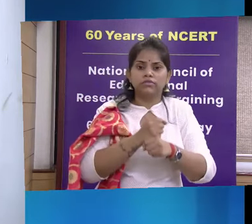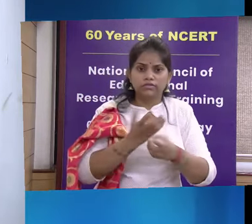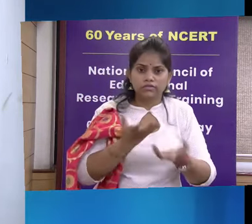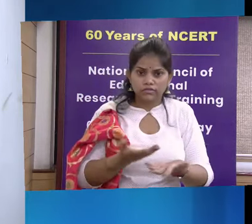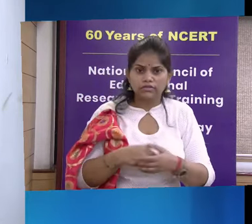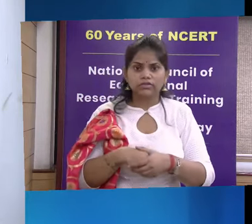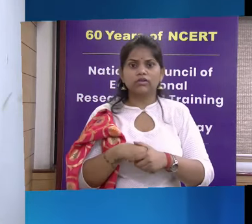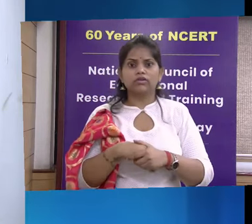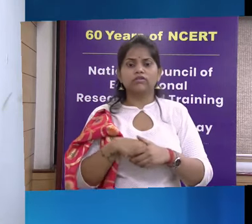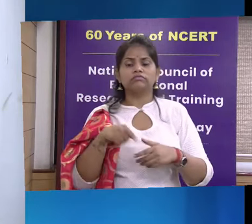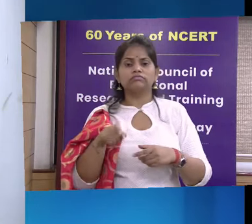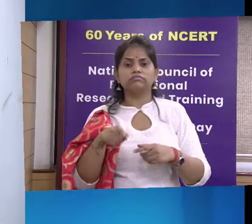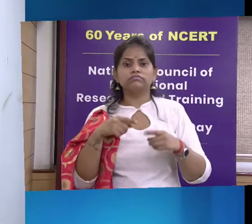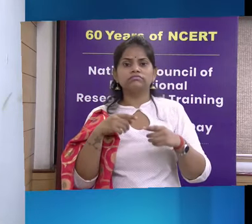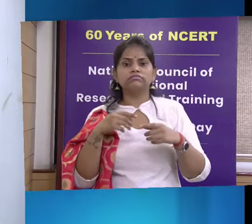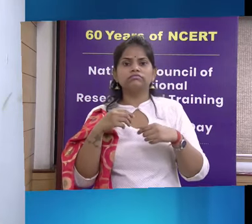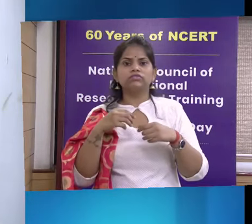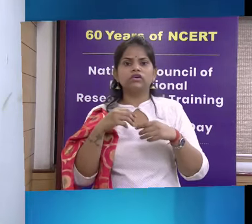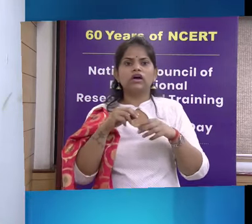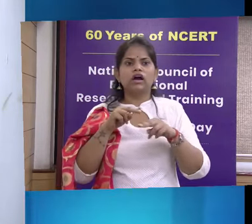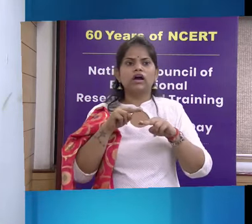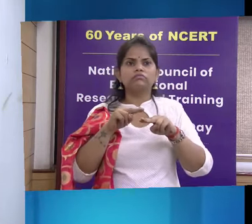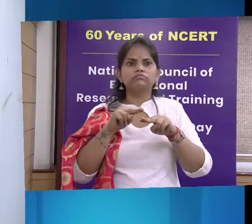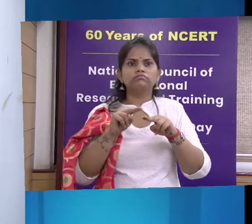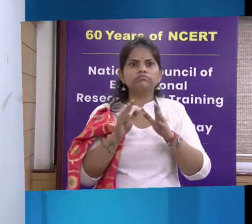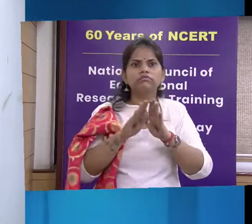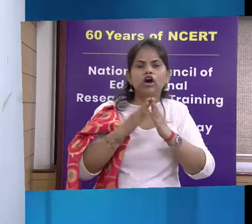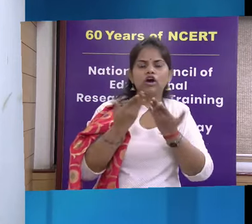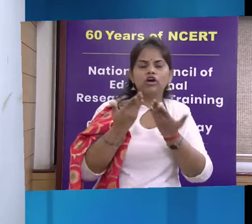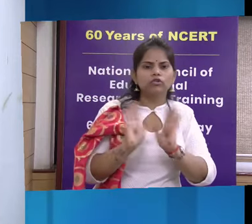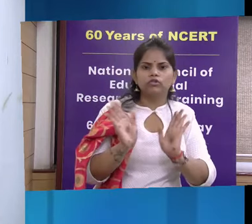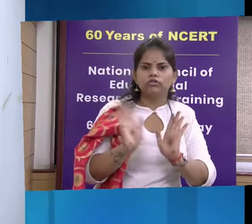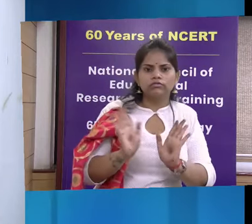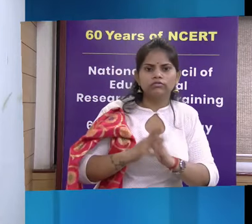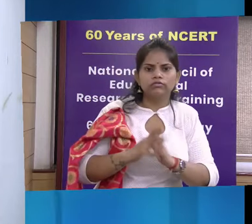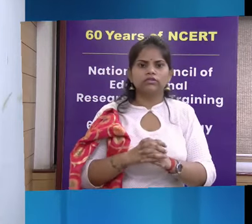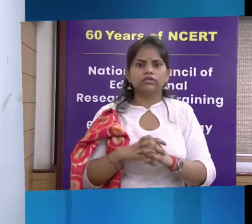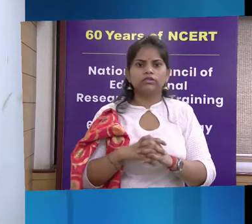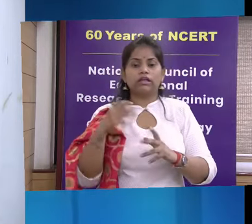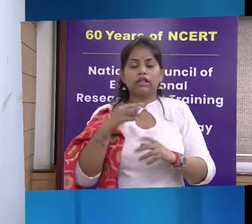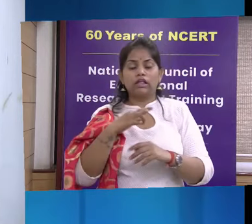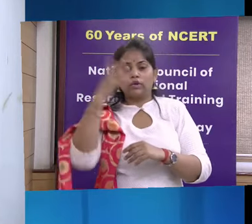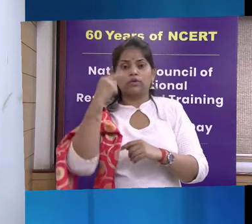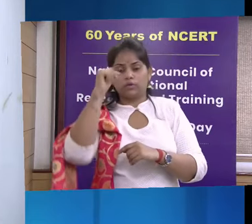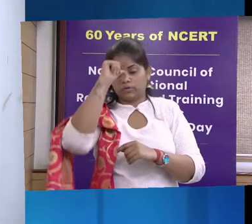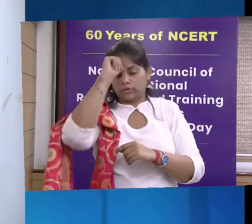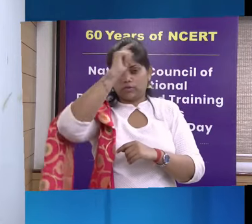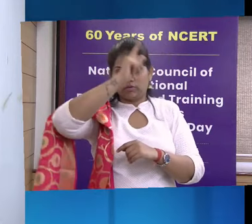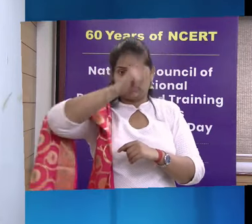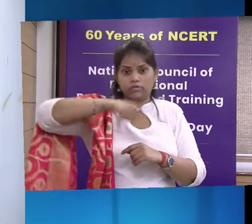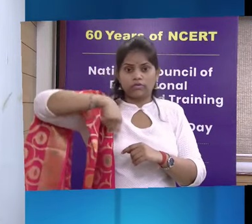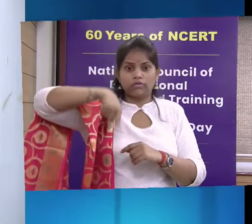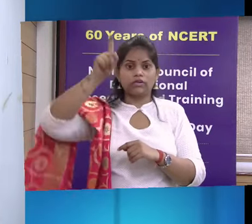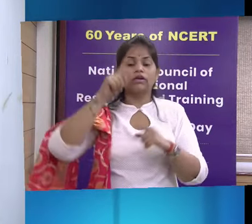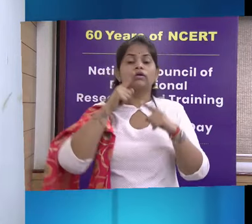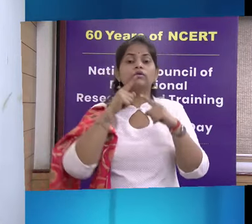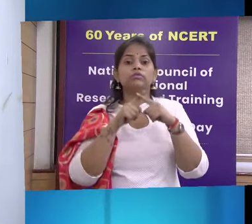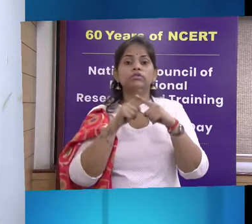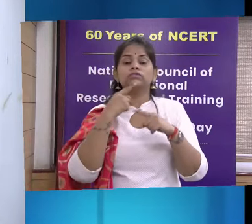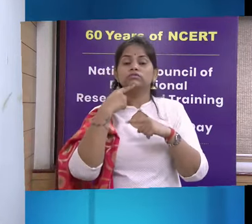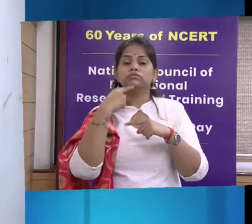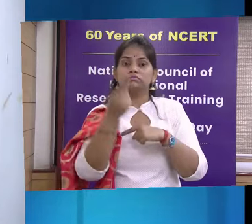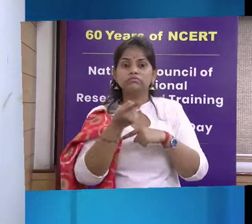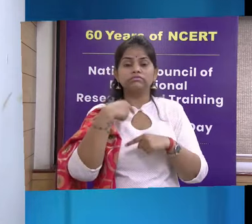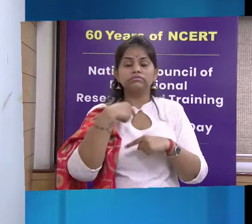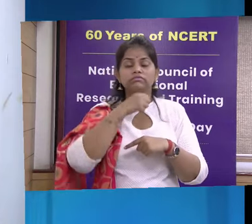factors in the making of new India. He has also highlighted the importance of youth and the country's